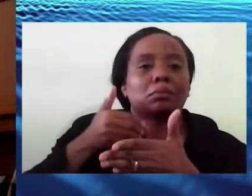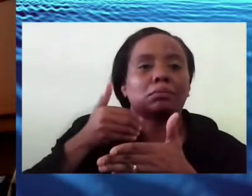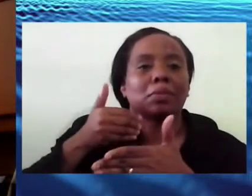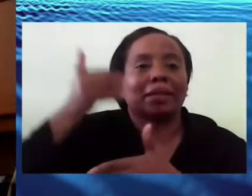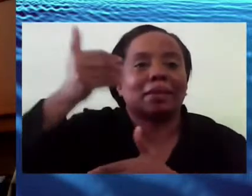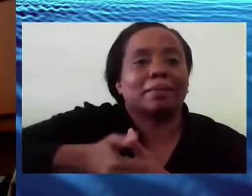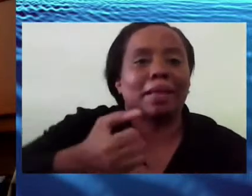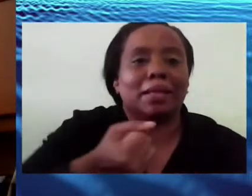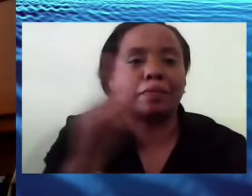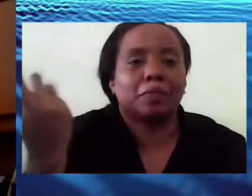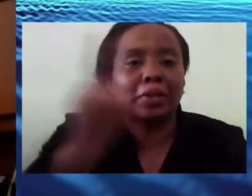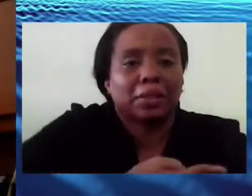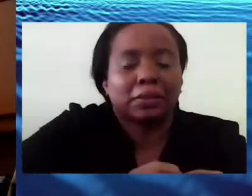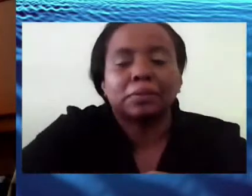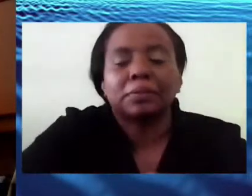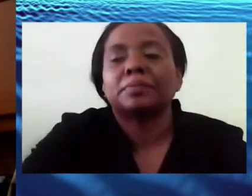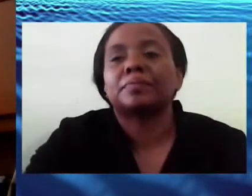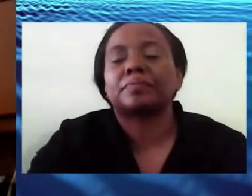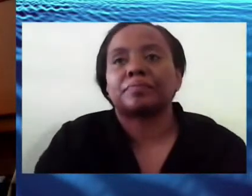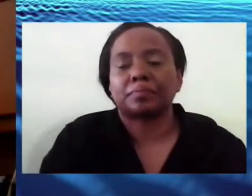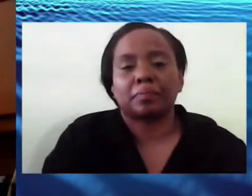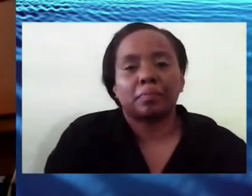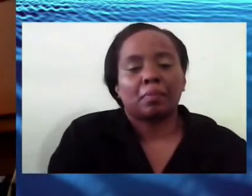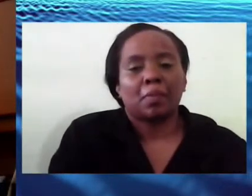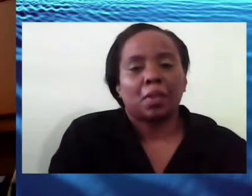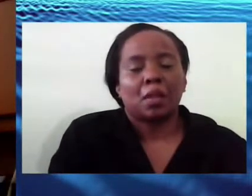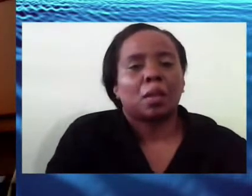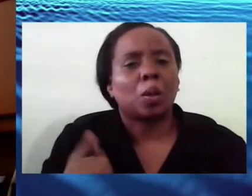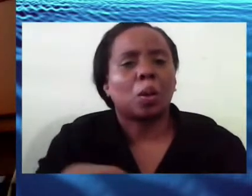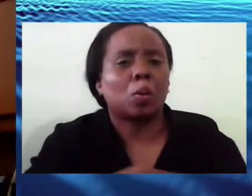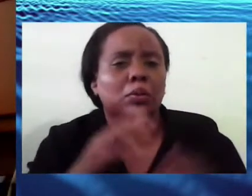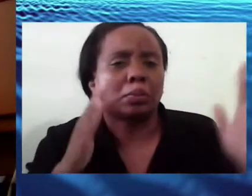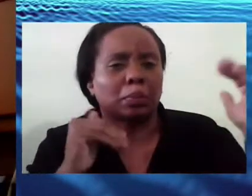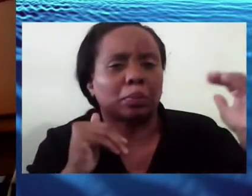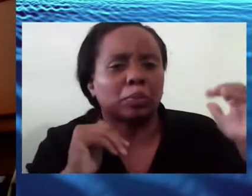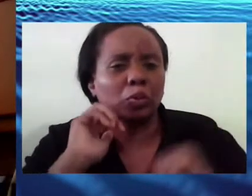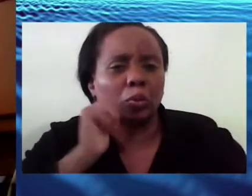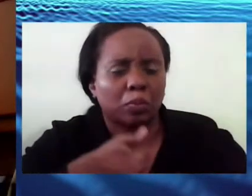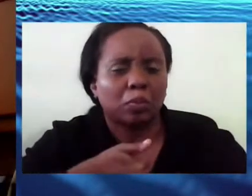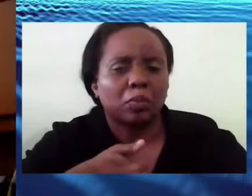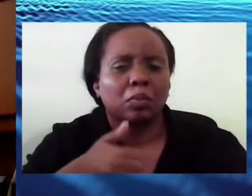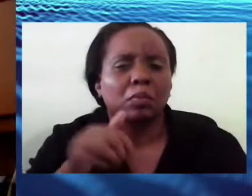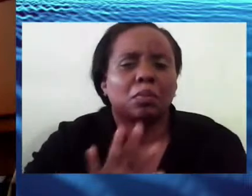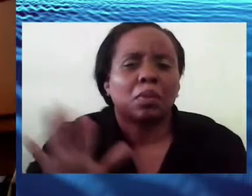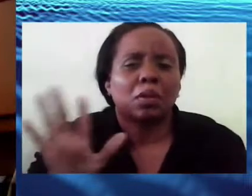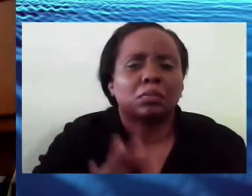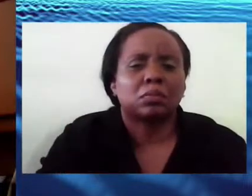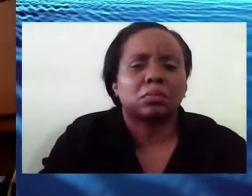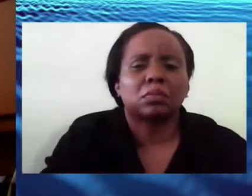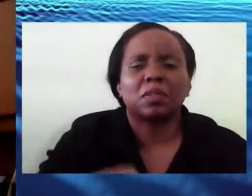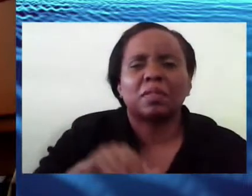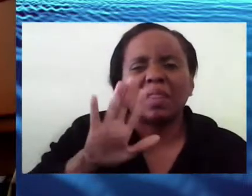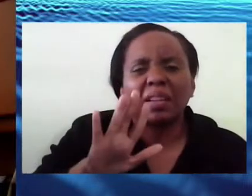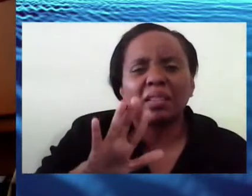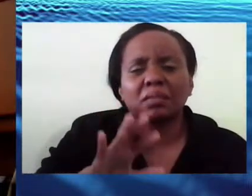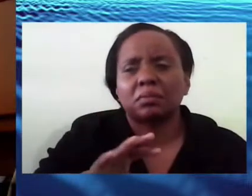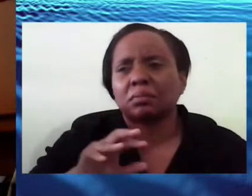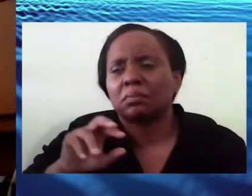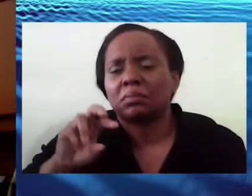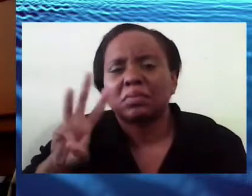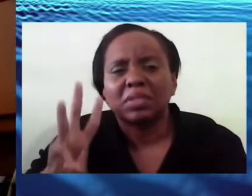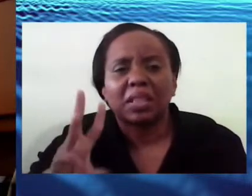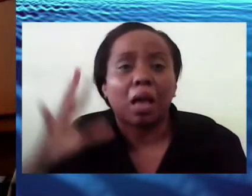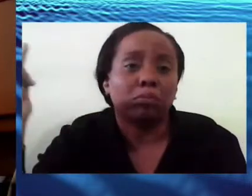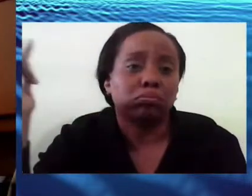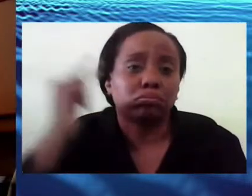We have the expectation that tomorrow we will have around maybe 5 to 6 flights coming through